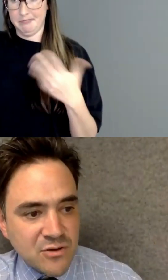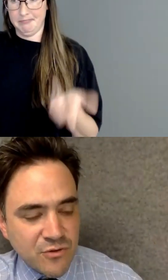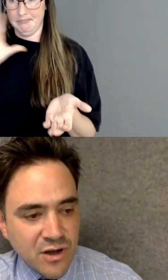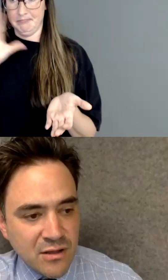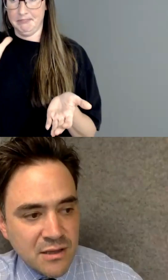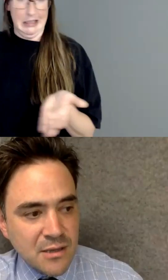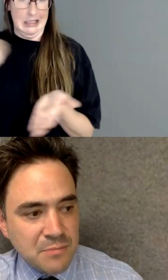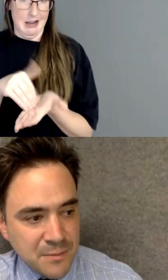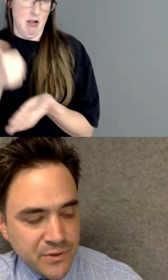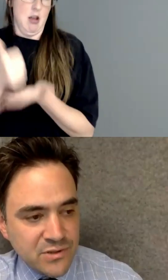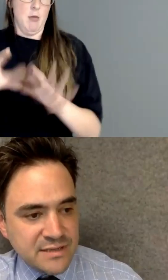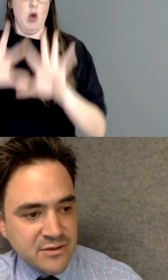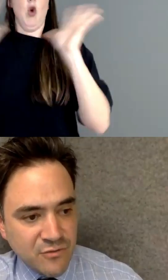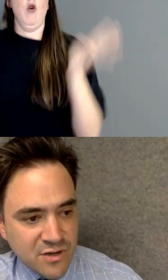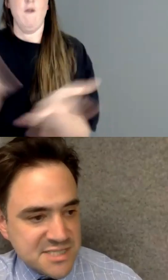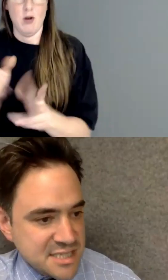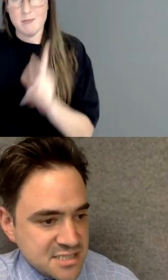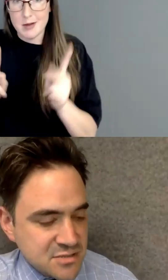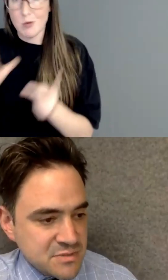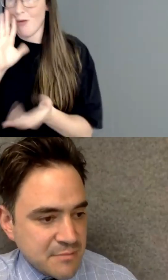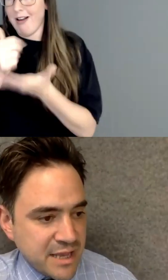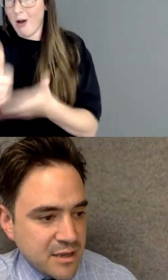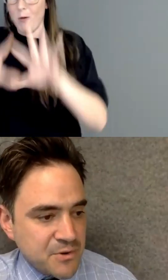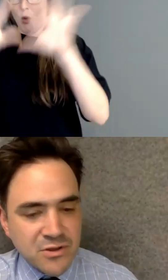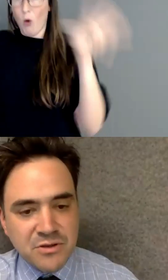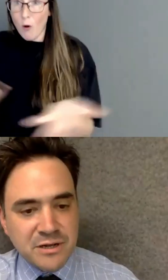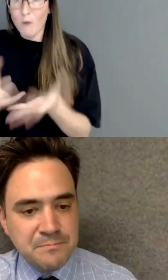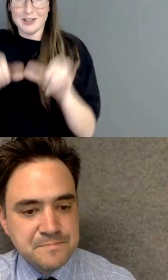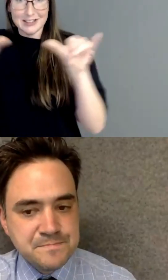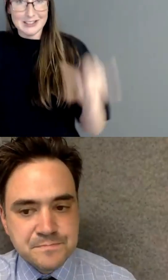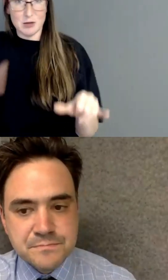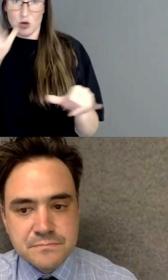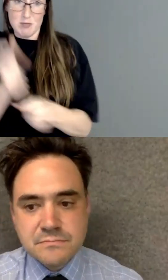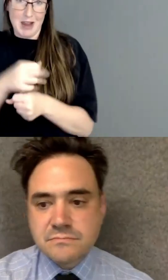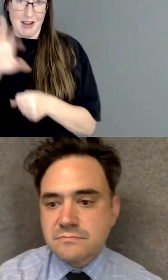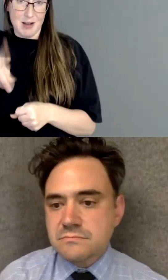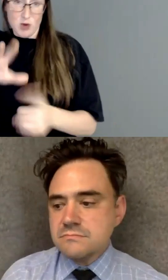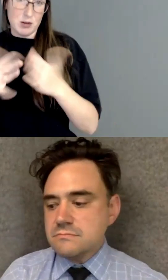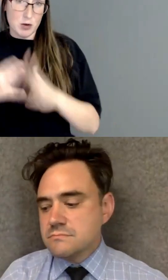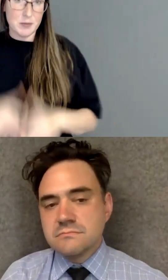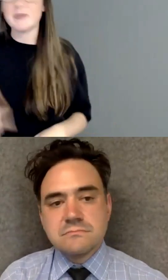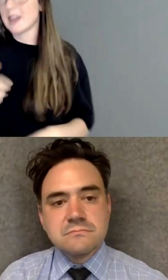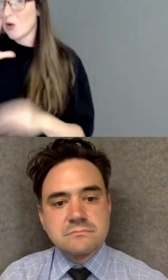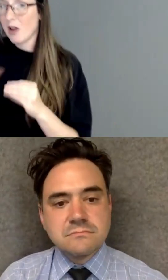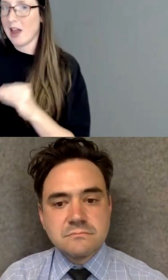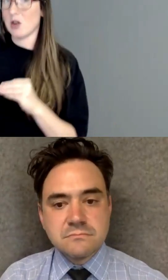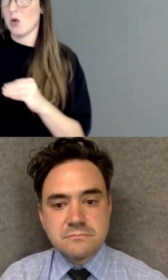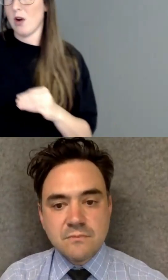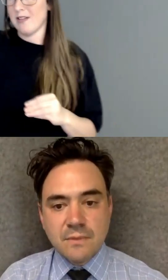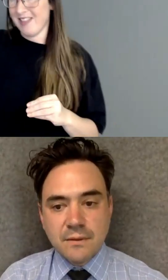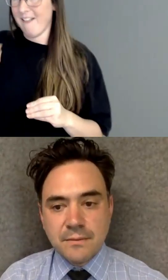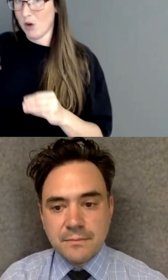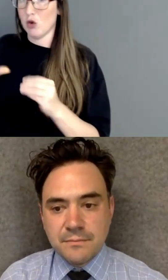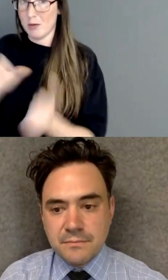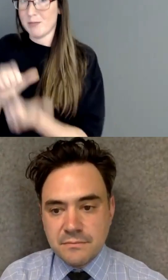helping the overall people and the overall system that make up your community. I think I'll add to that one of the novel approaches that many